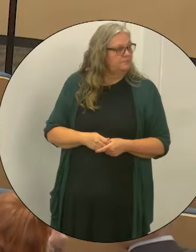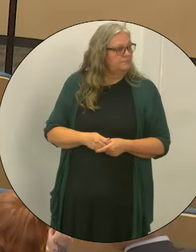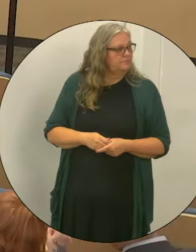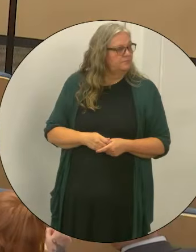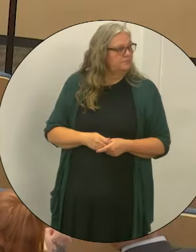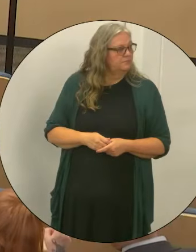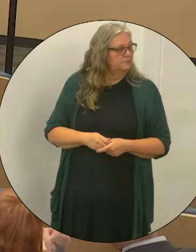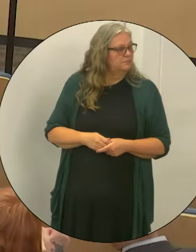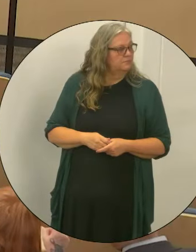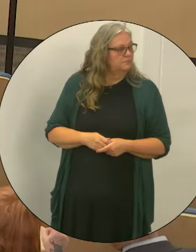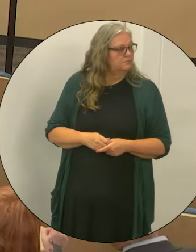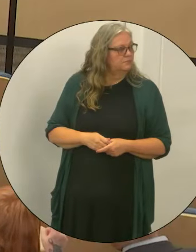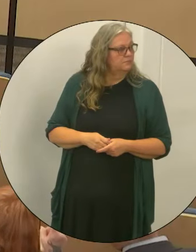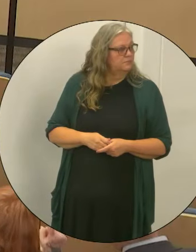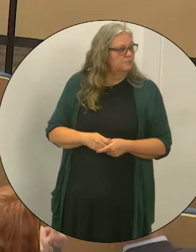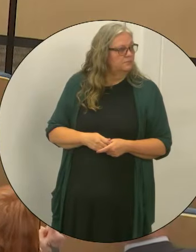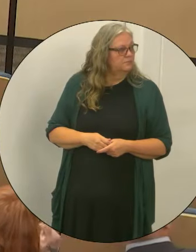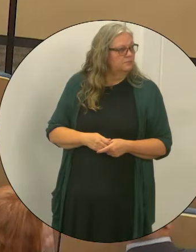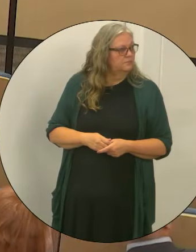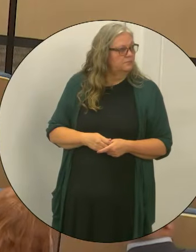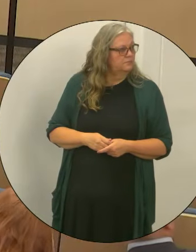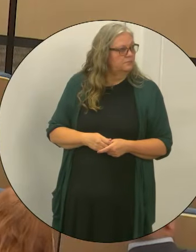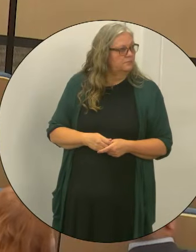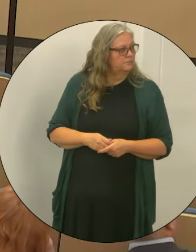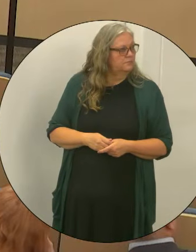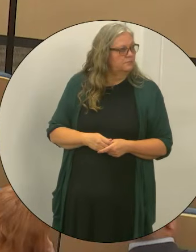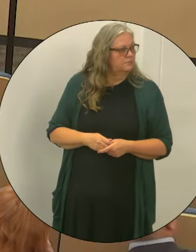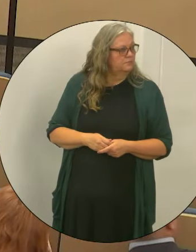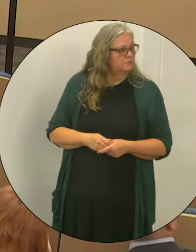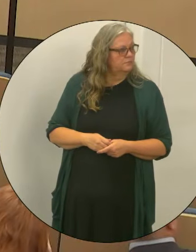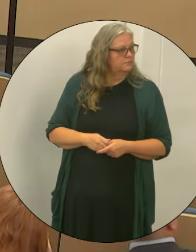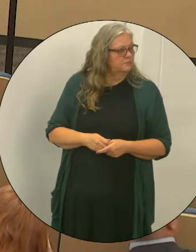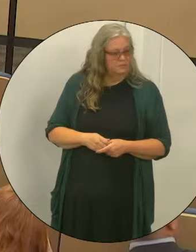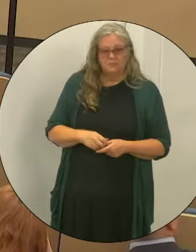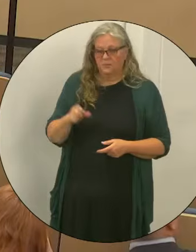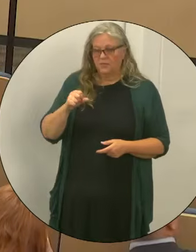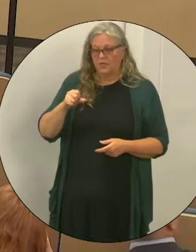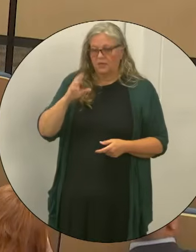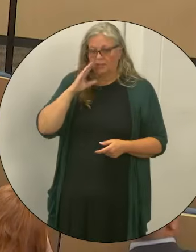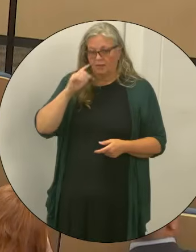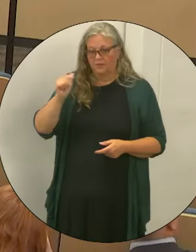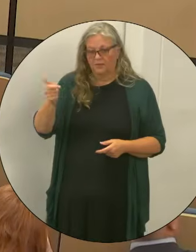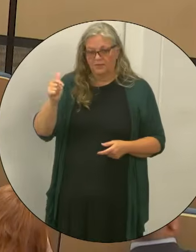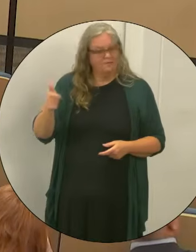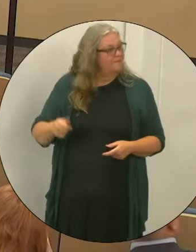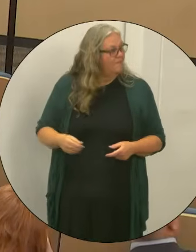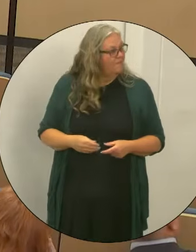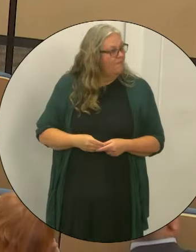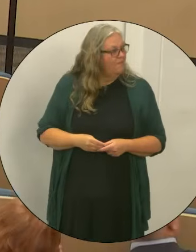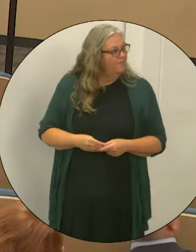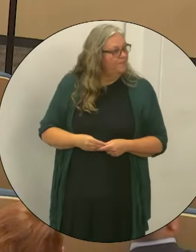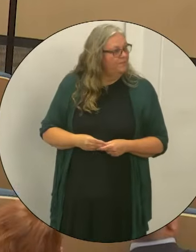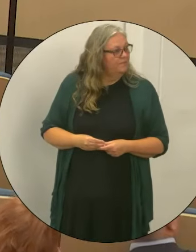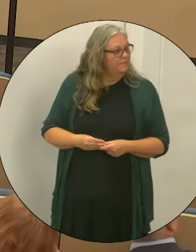Yes, I will second. we have a